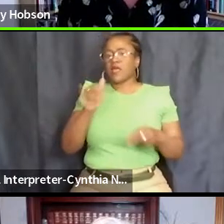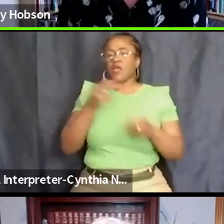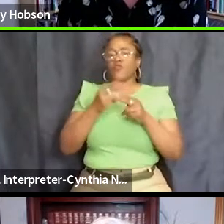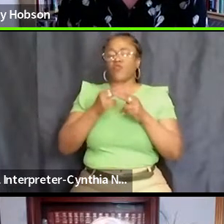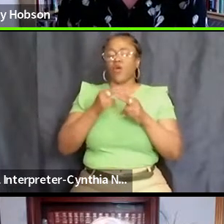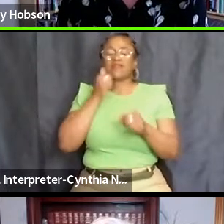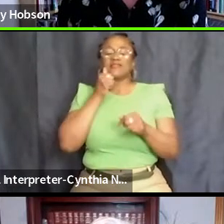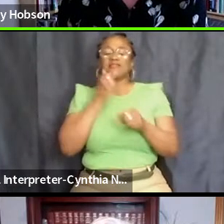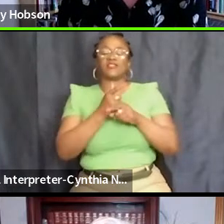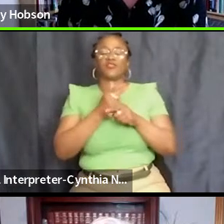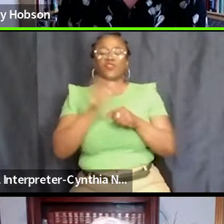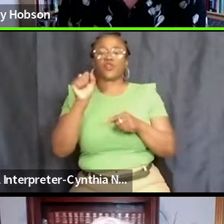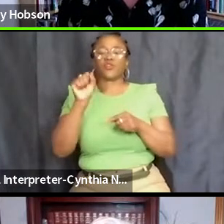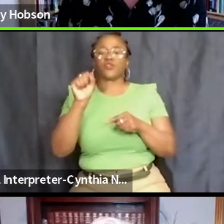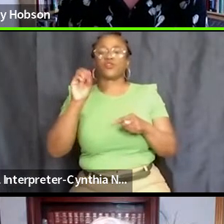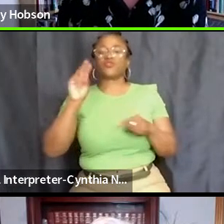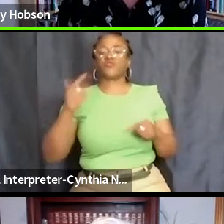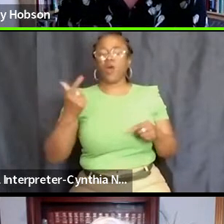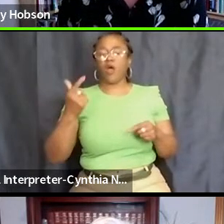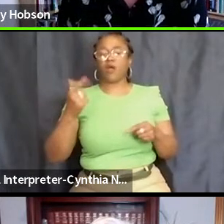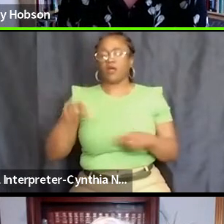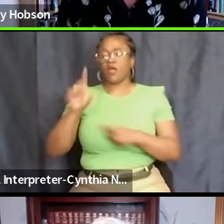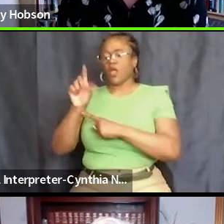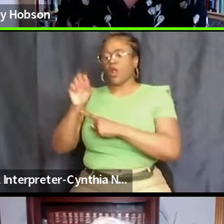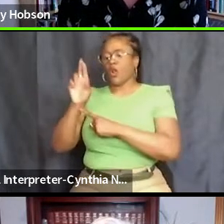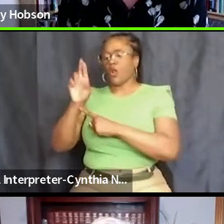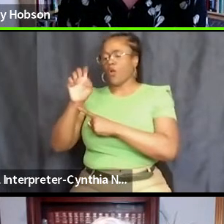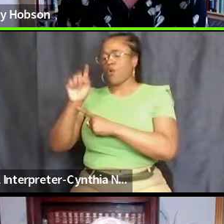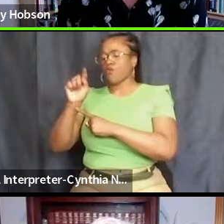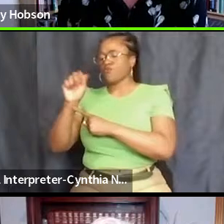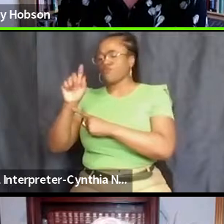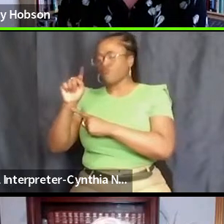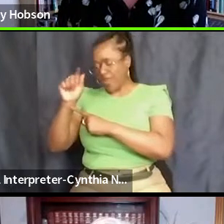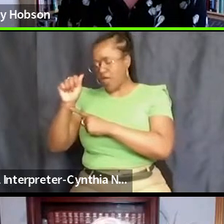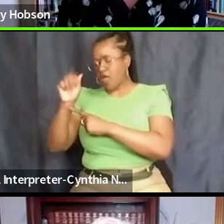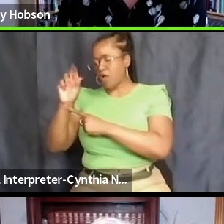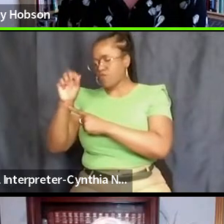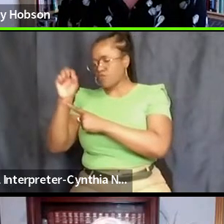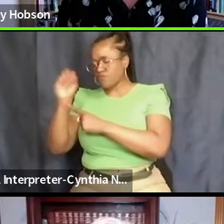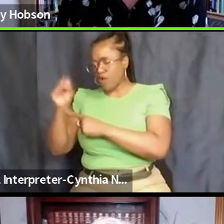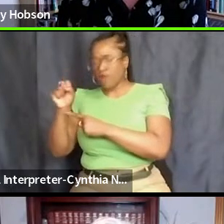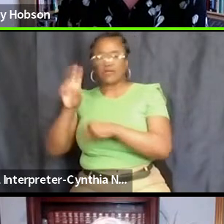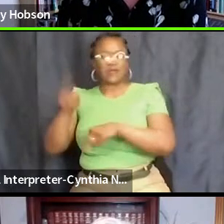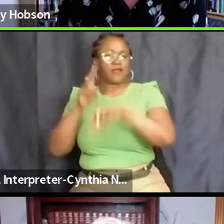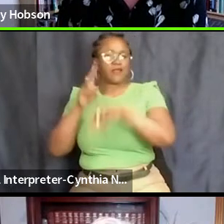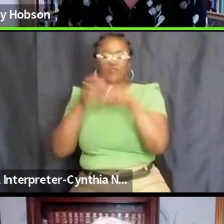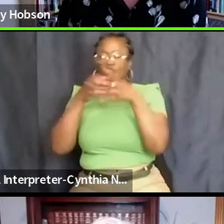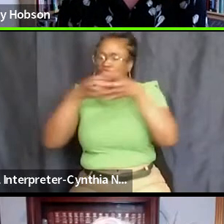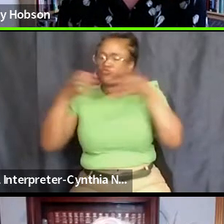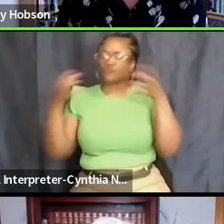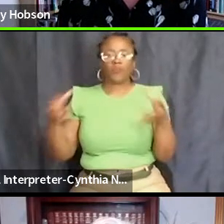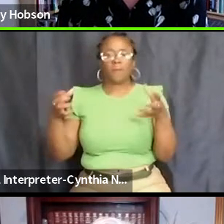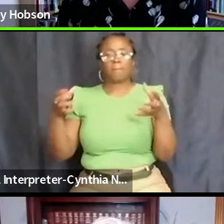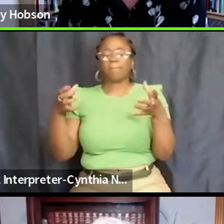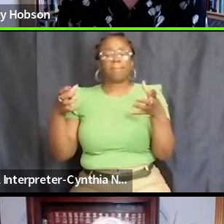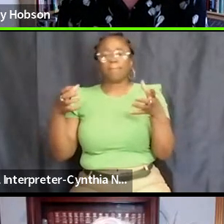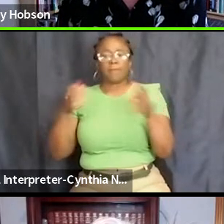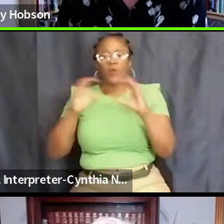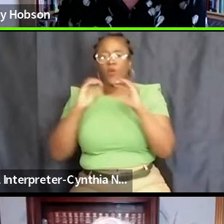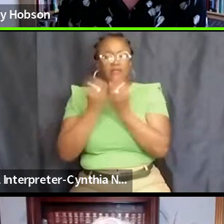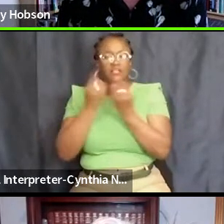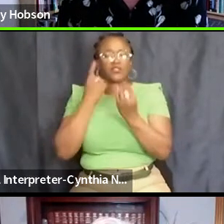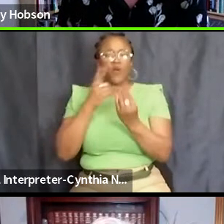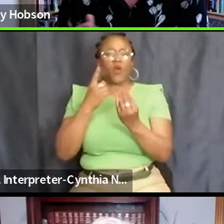Loretta Ross, one of the key founders of Sister Song, which is a national multiracial coalition of women of color organizations working for